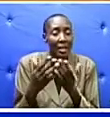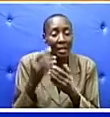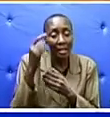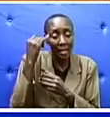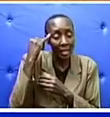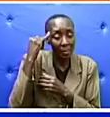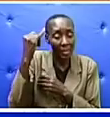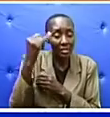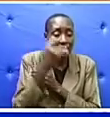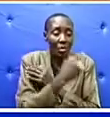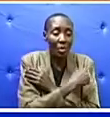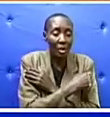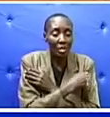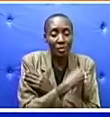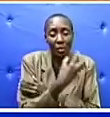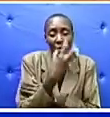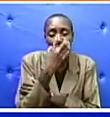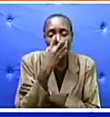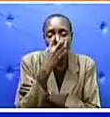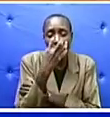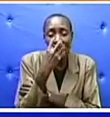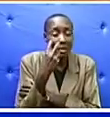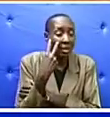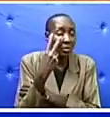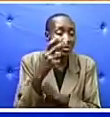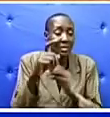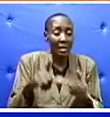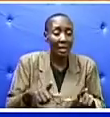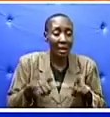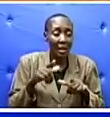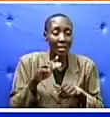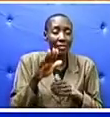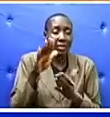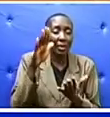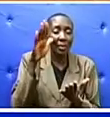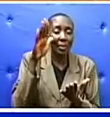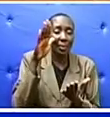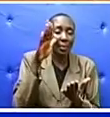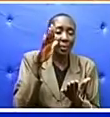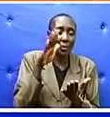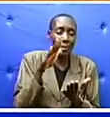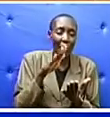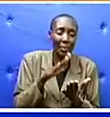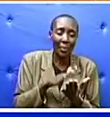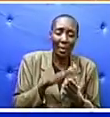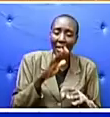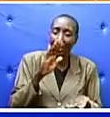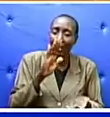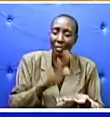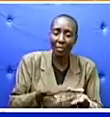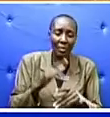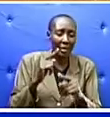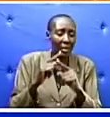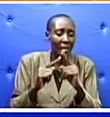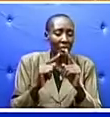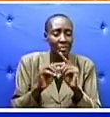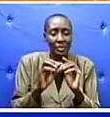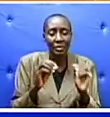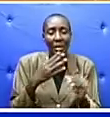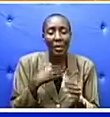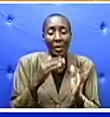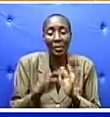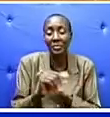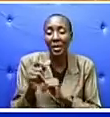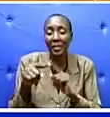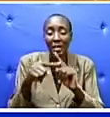hospital, you're in oxygen, and you're seeing your life drifting away. Trust you me, it's not a good experience to anyone. I wouldn't want anyone to go through